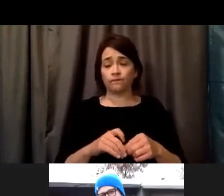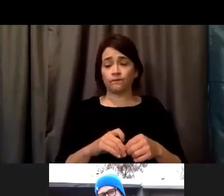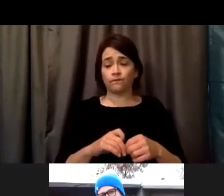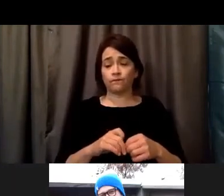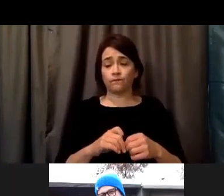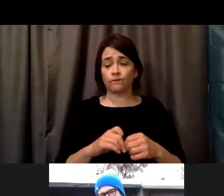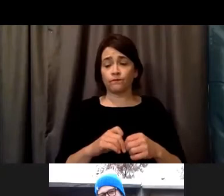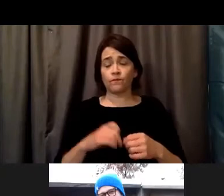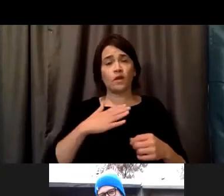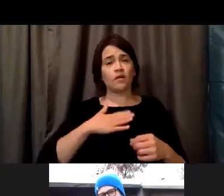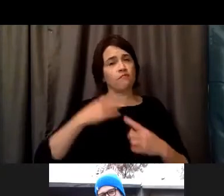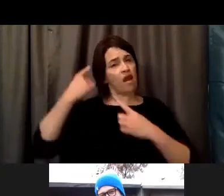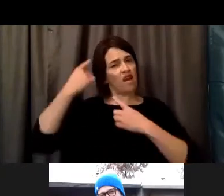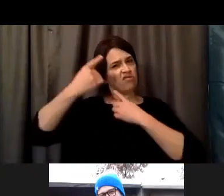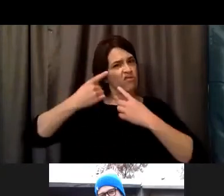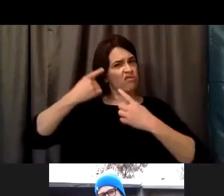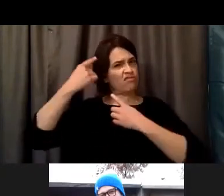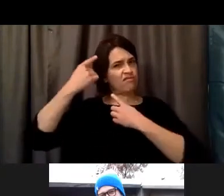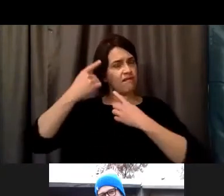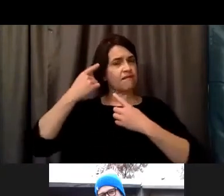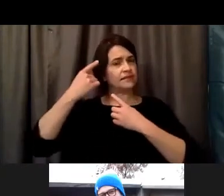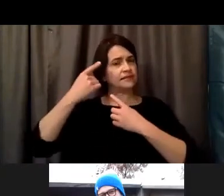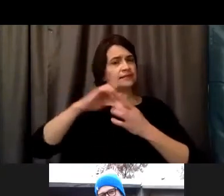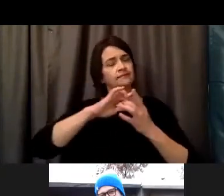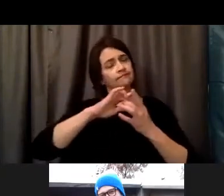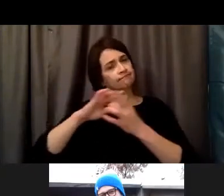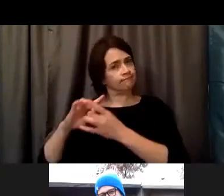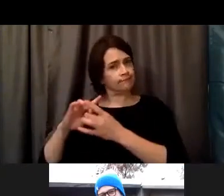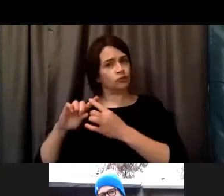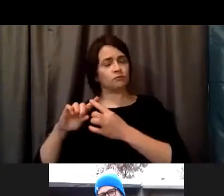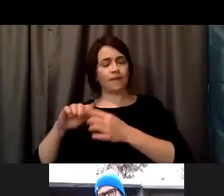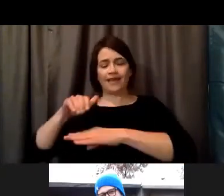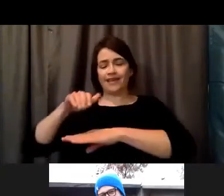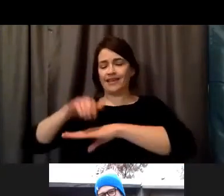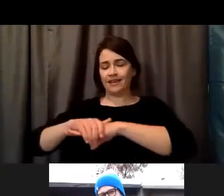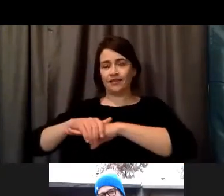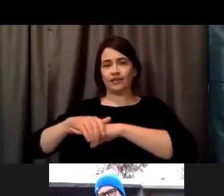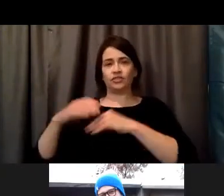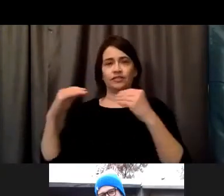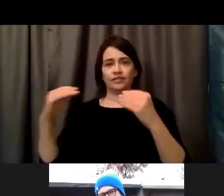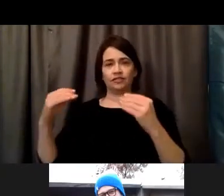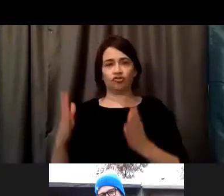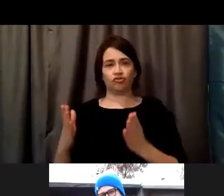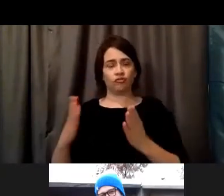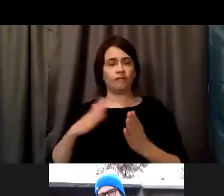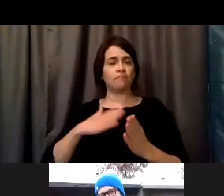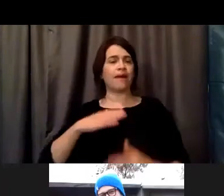and my thought process to my English teacher, to my ESL teacher